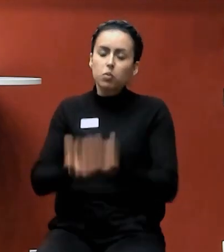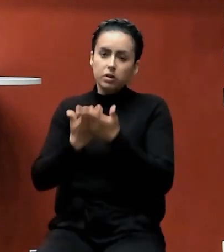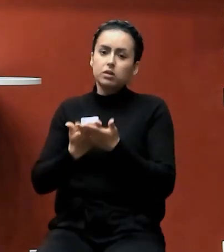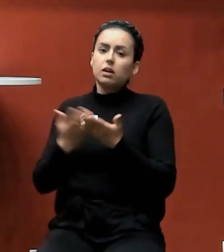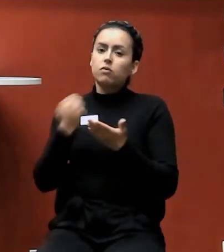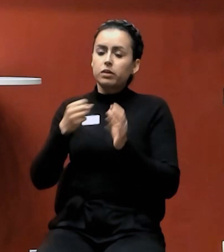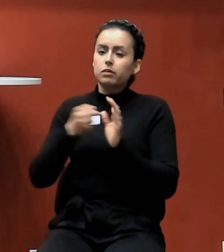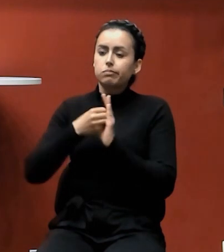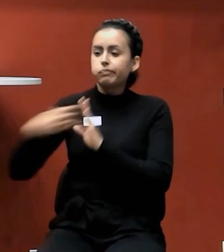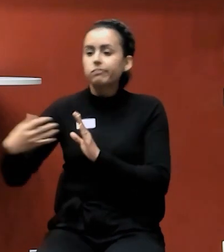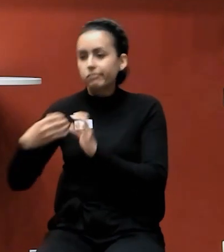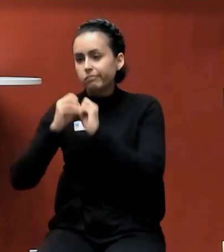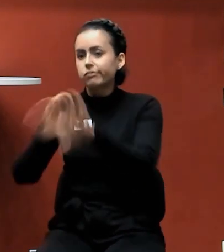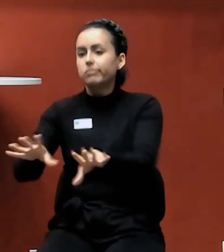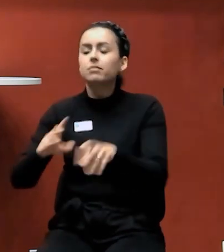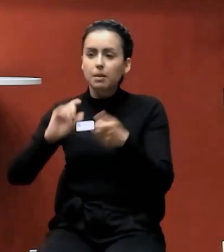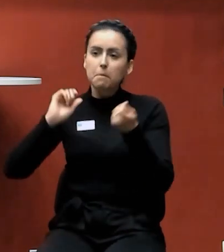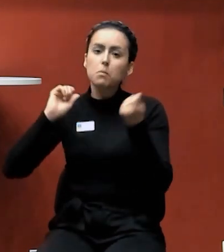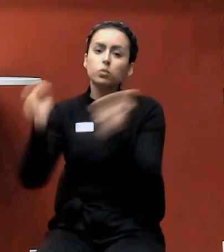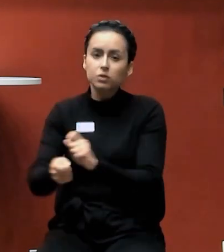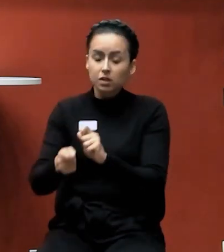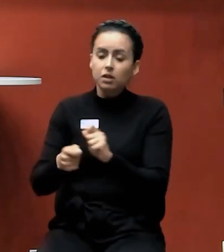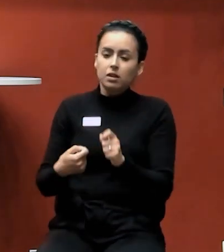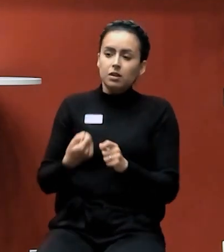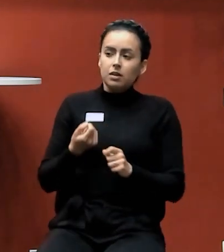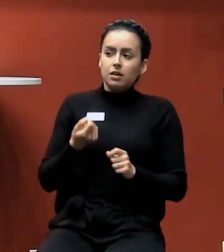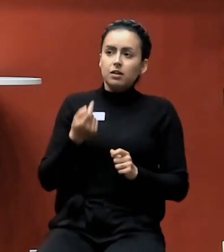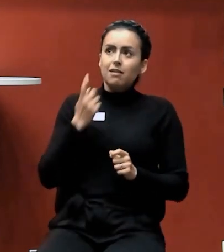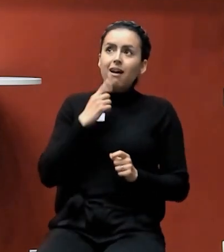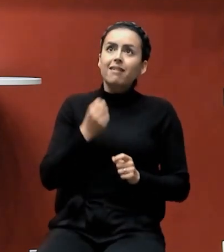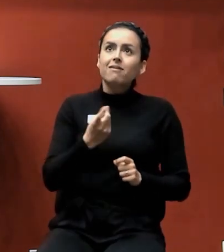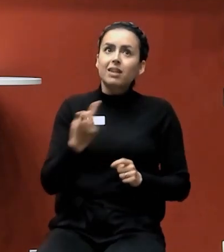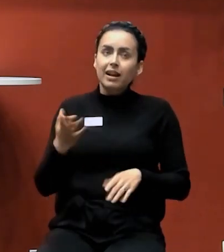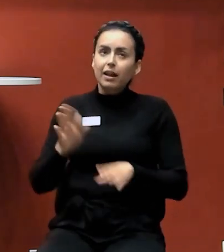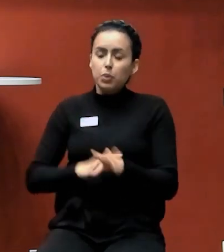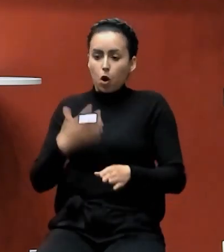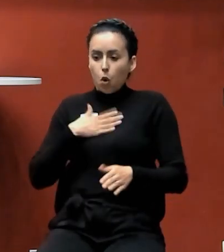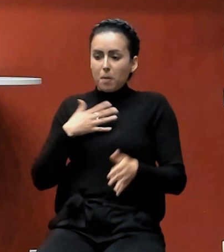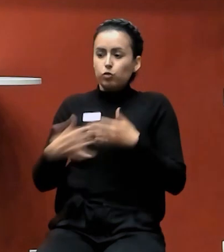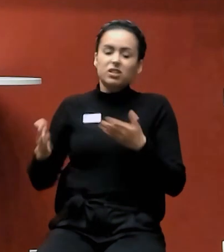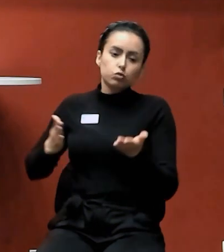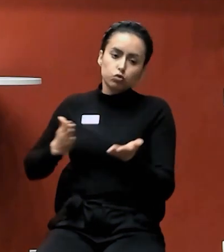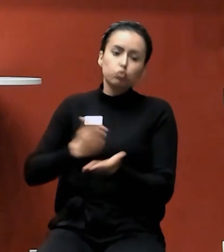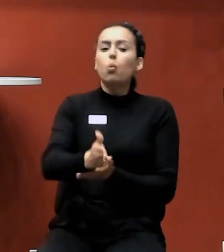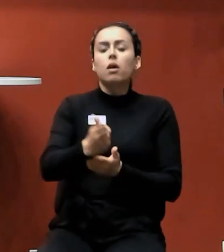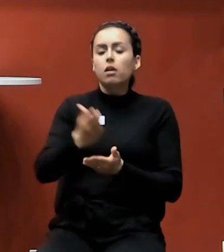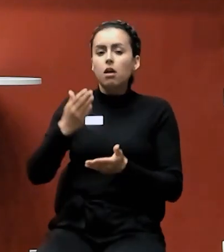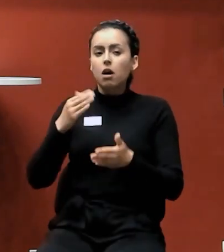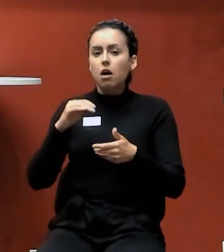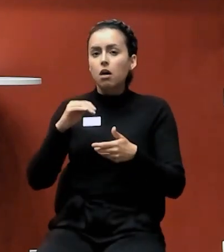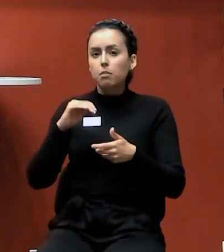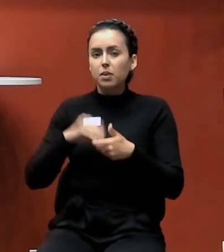sometimes there are ways of using the work that we make directly as a lever. So not just that you want my